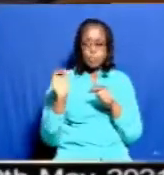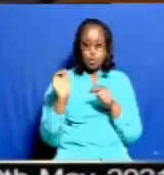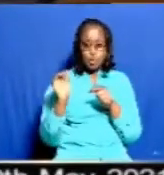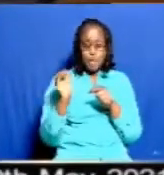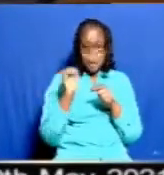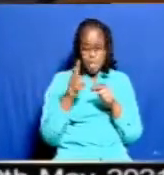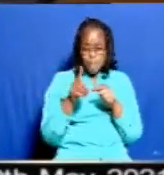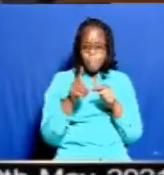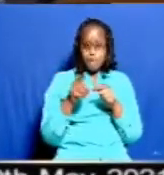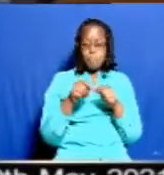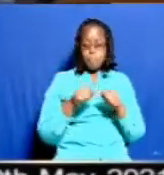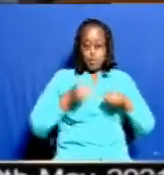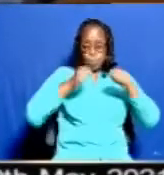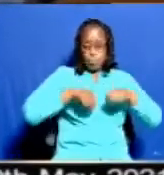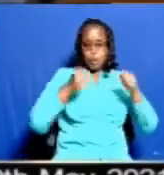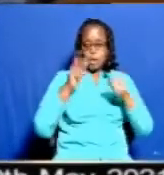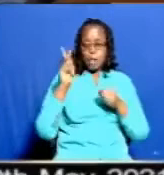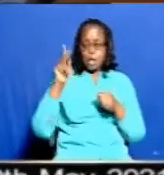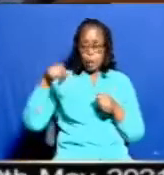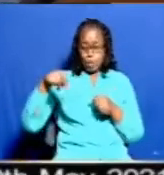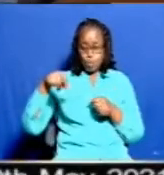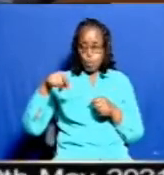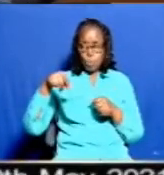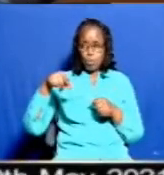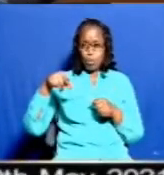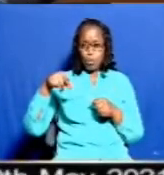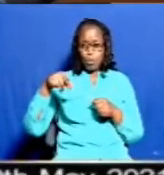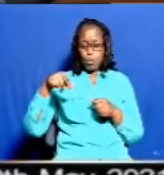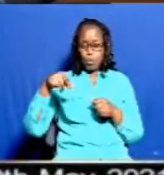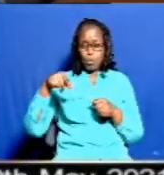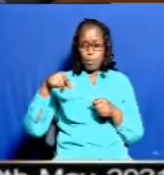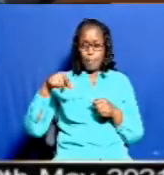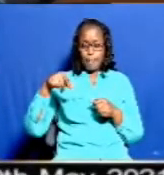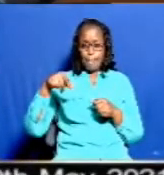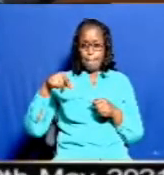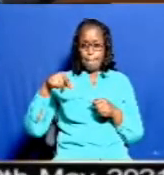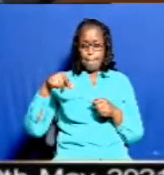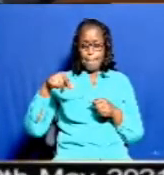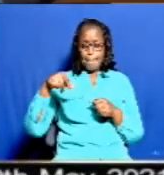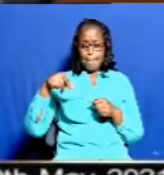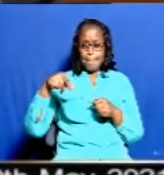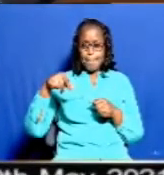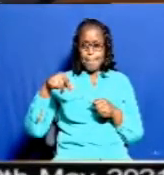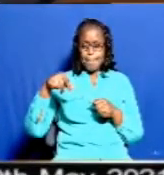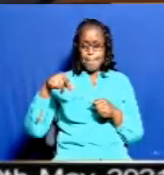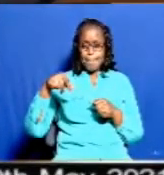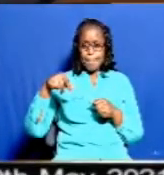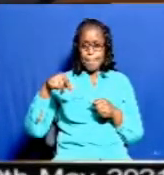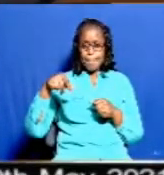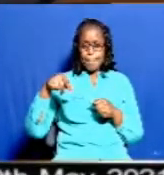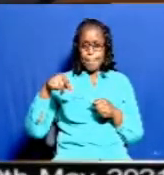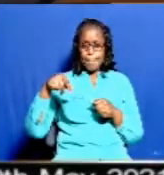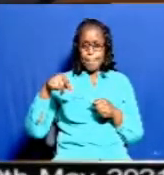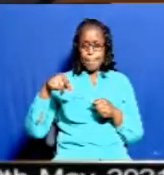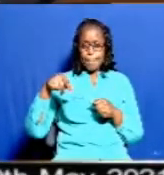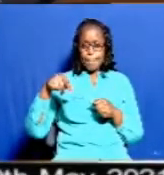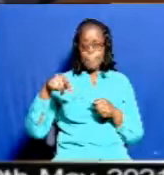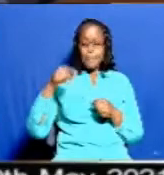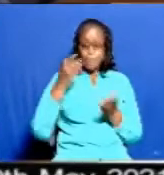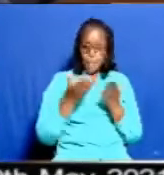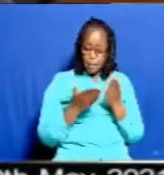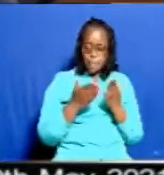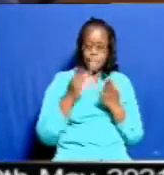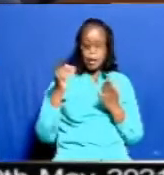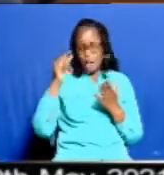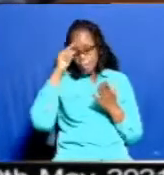Airways is also being kind of, the government is taking the same kind of interest in the